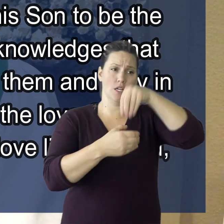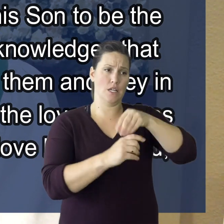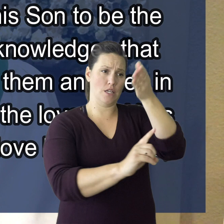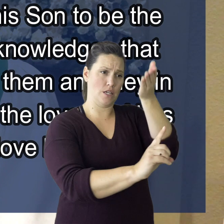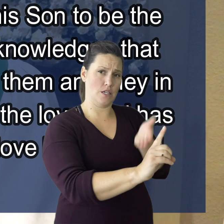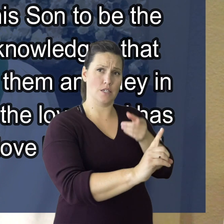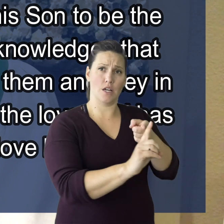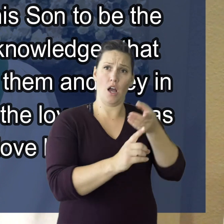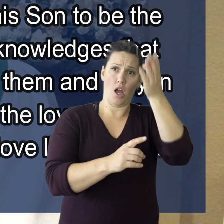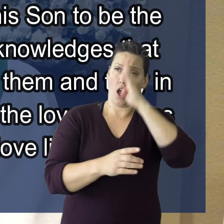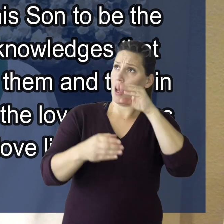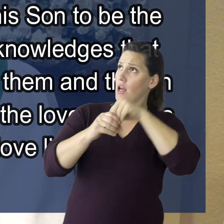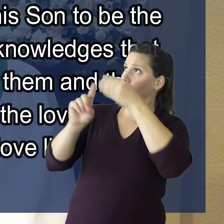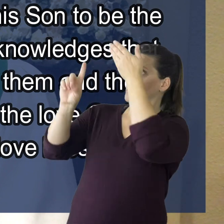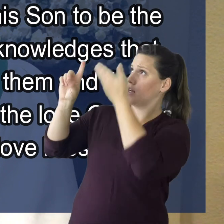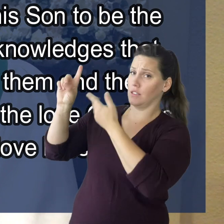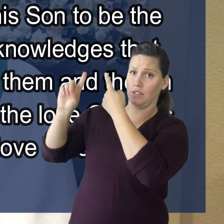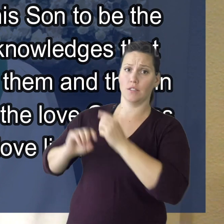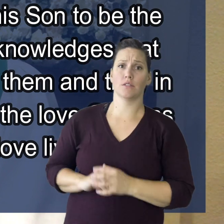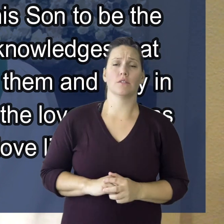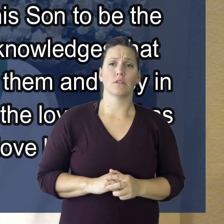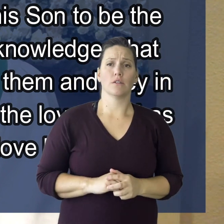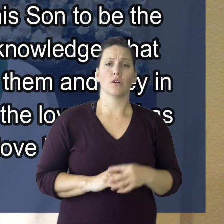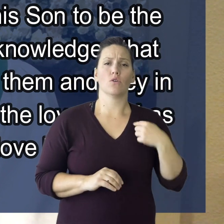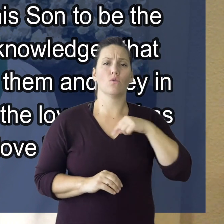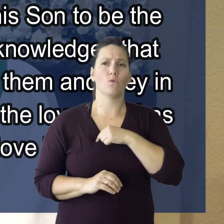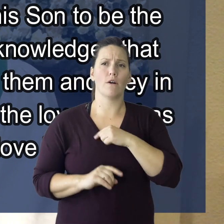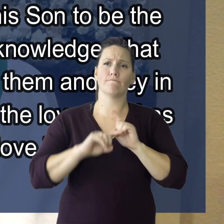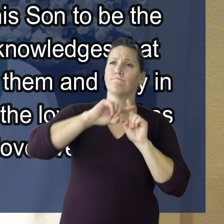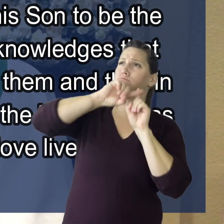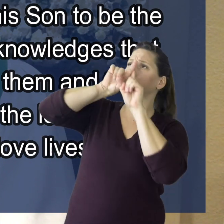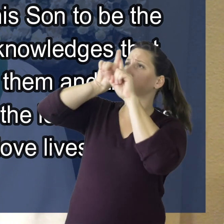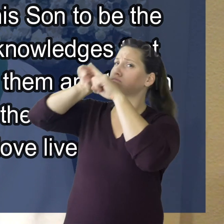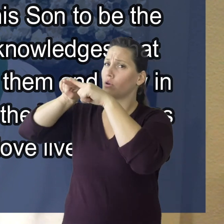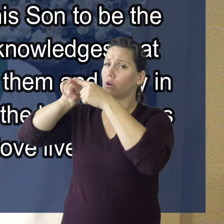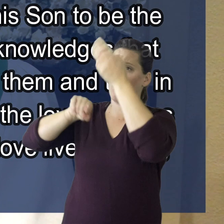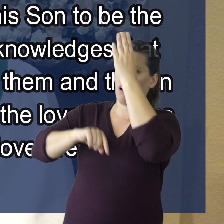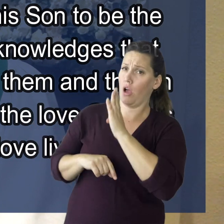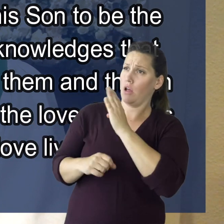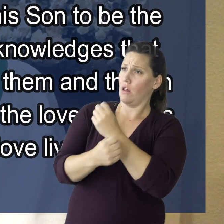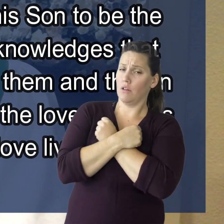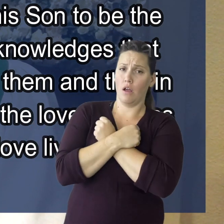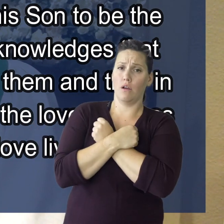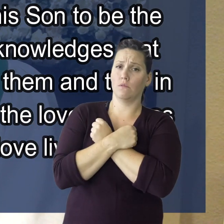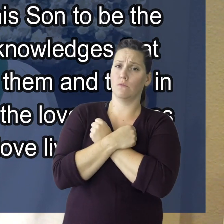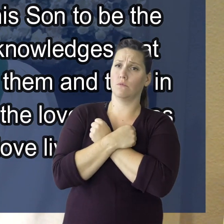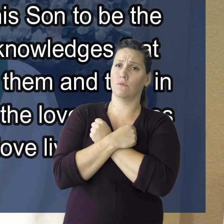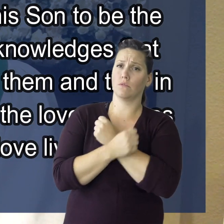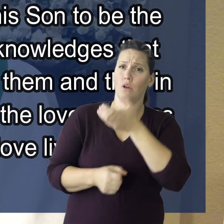them and they in God. And so we know and we rely on the love God has for